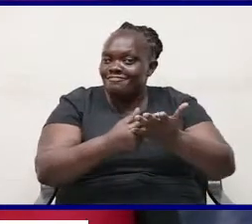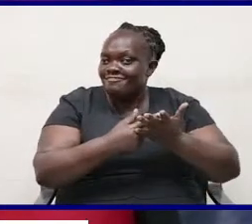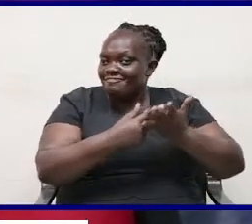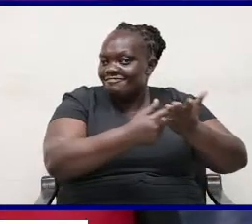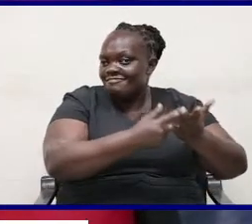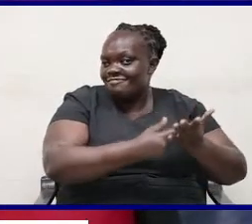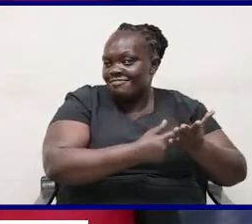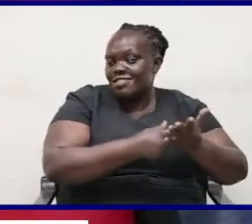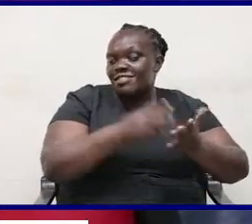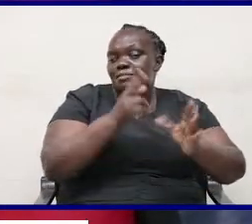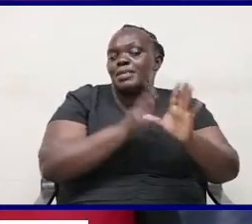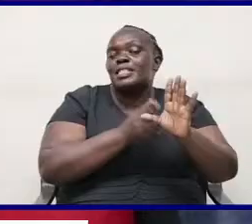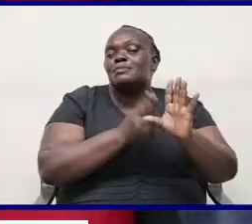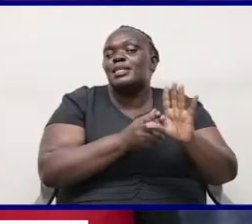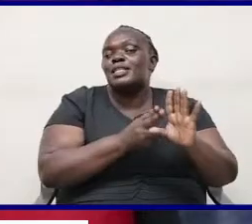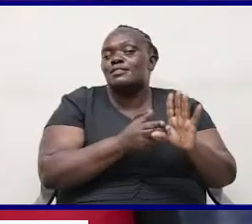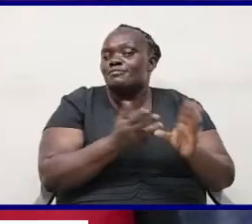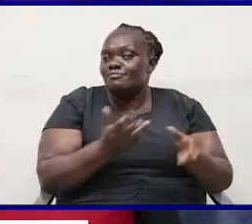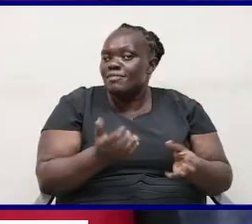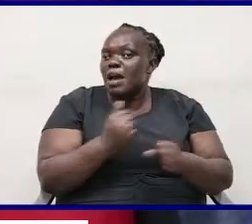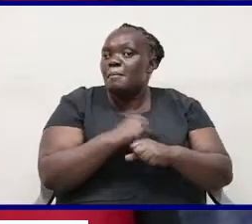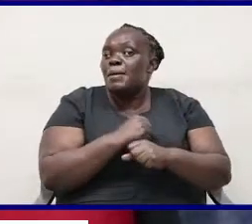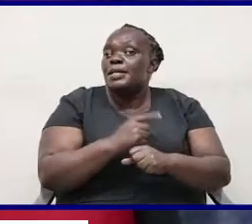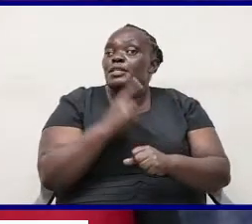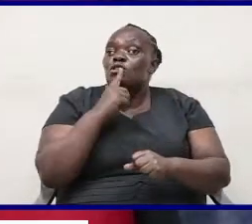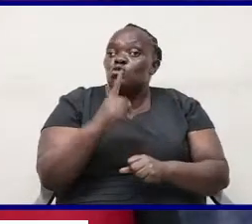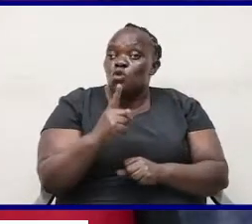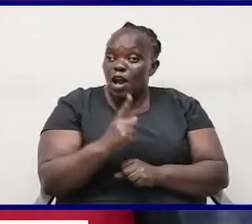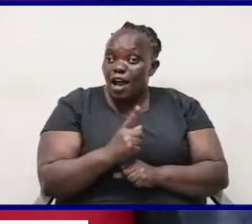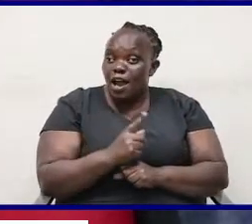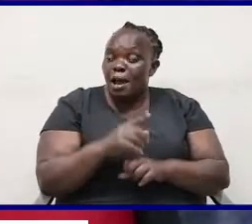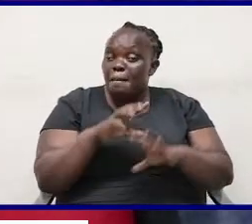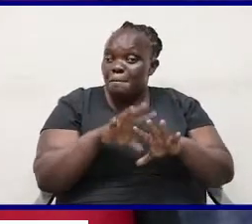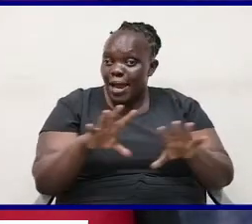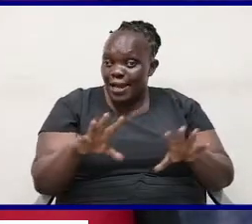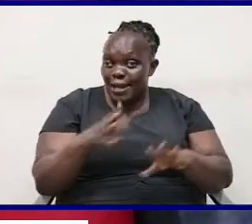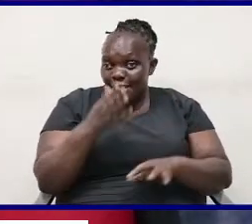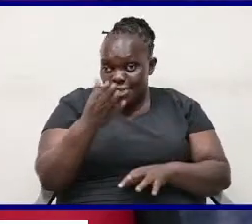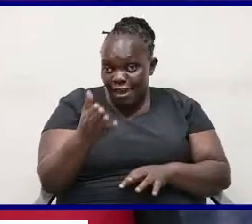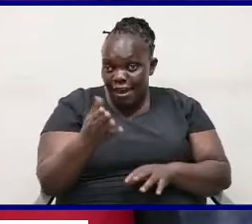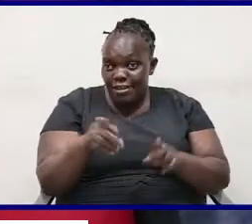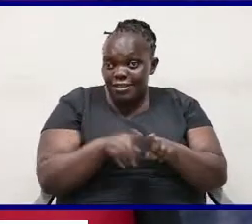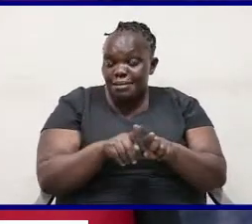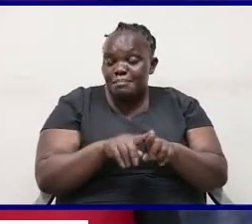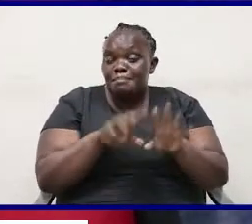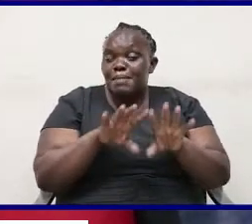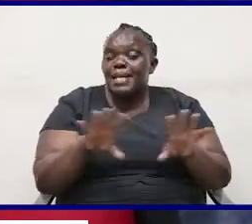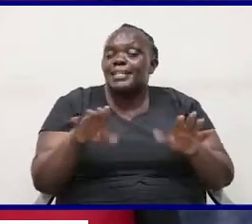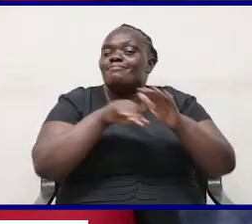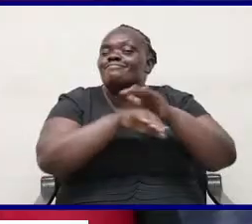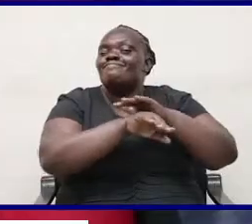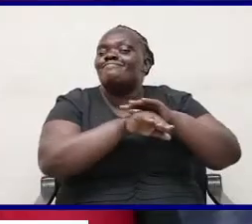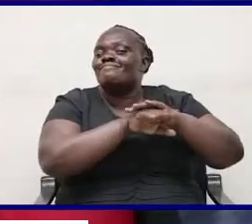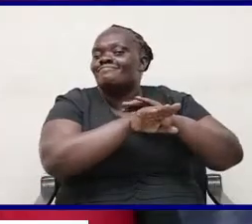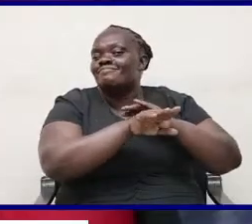we participate in, ensuring that the markets are there in terms of market access